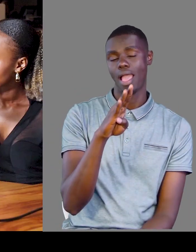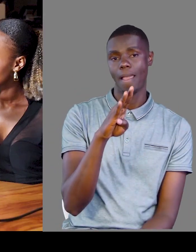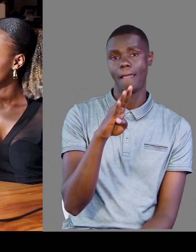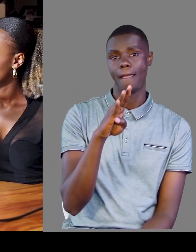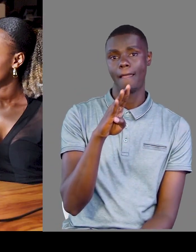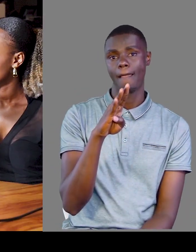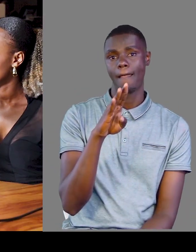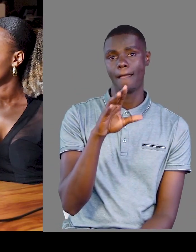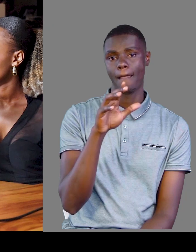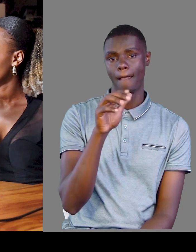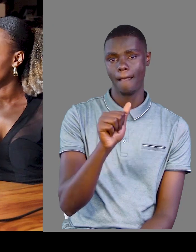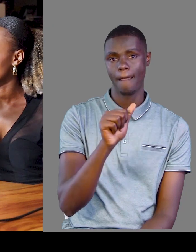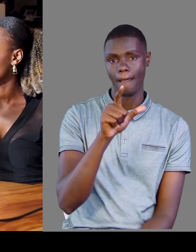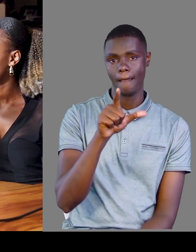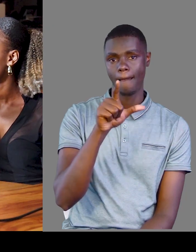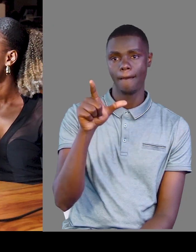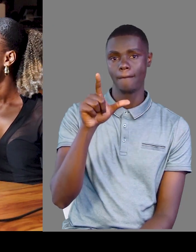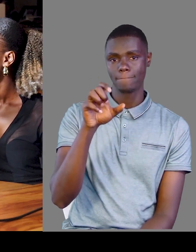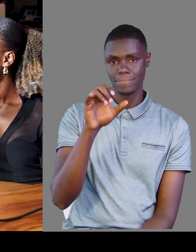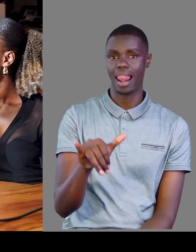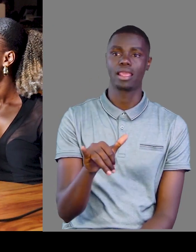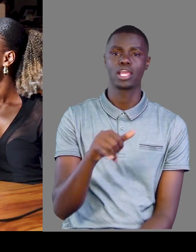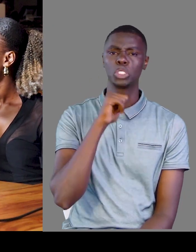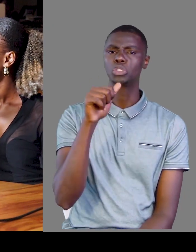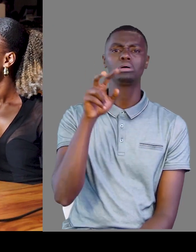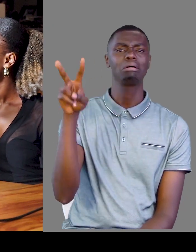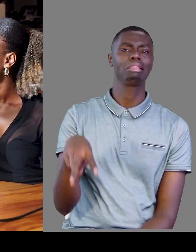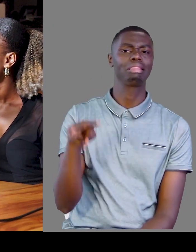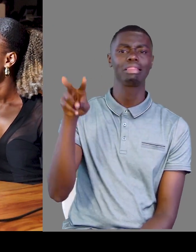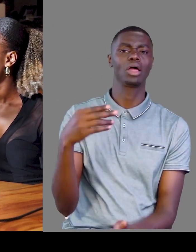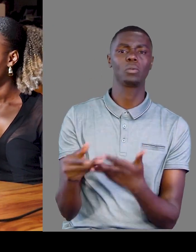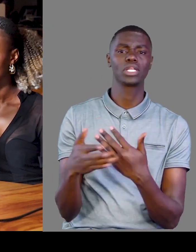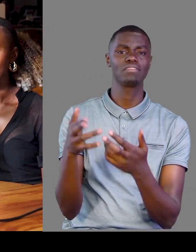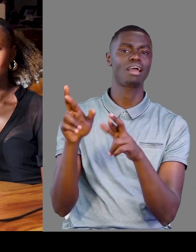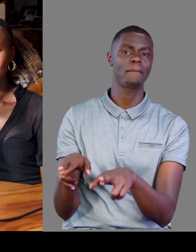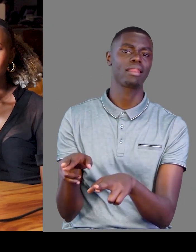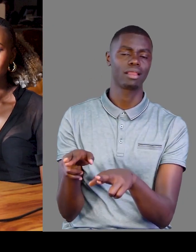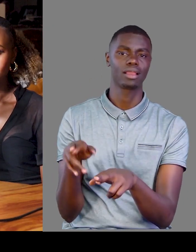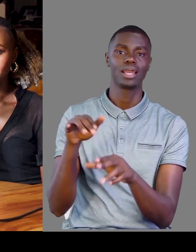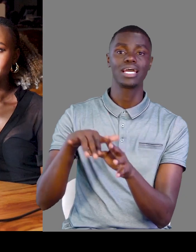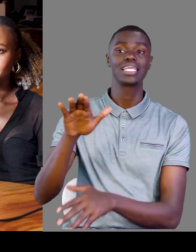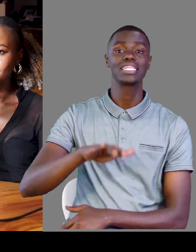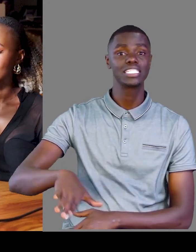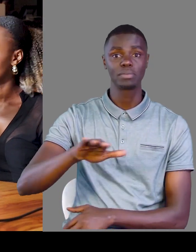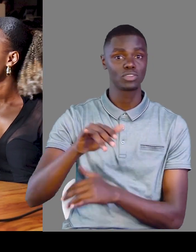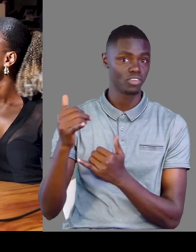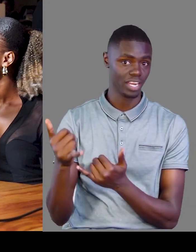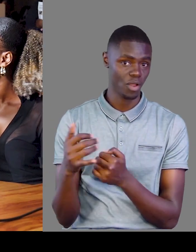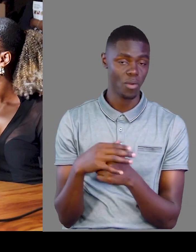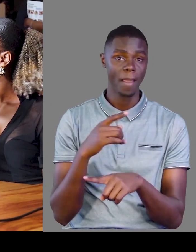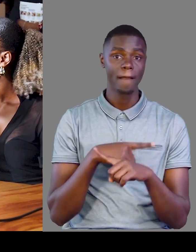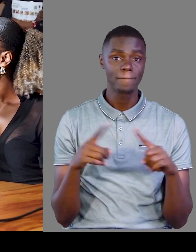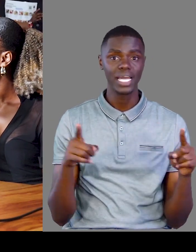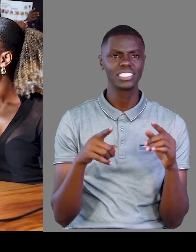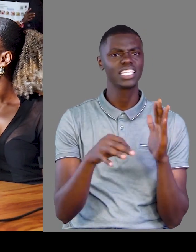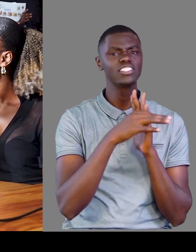Which is hata encourage wasi wengine not to despise whatever is happening kwa hii space yetu ya sahi. But hizi